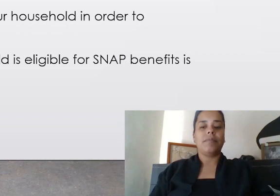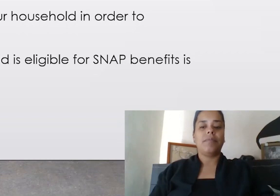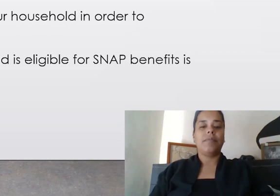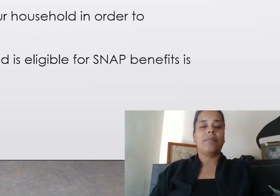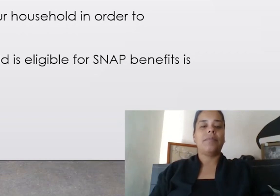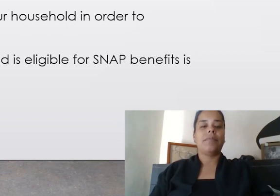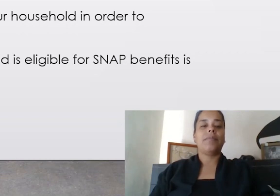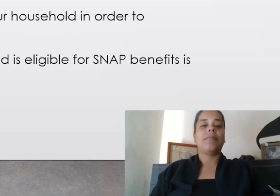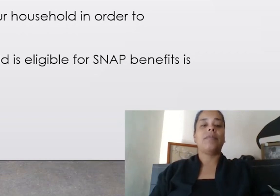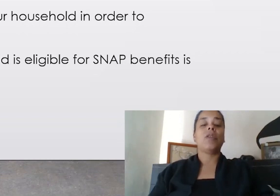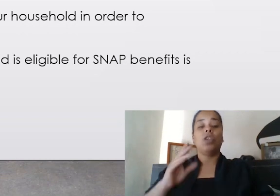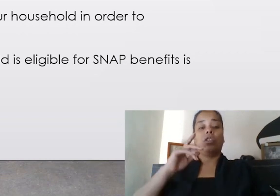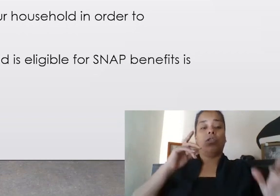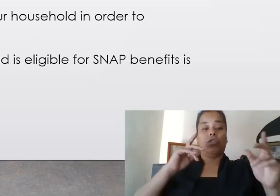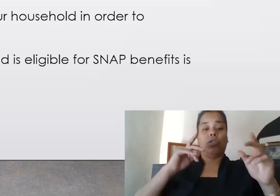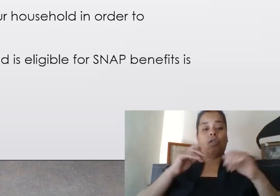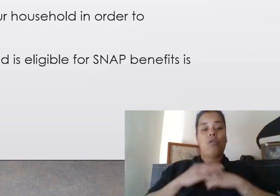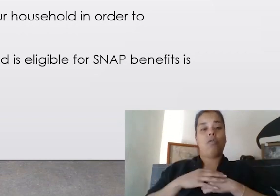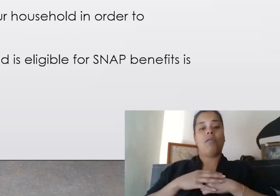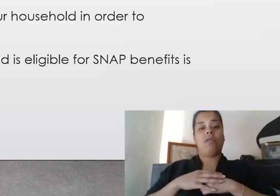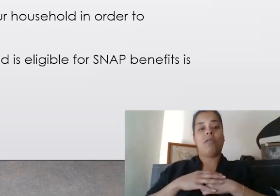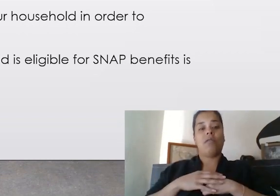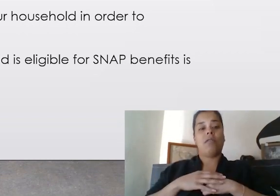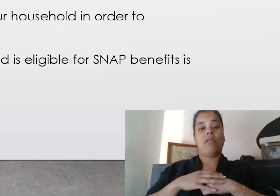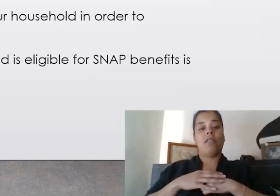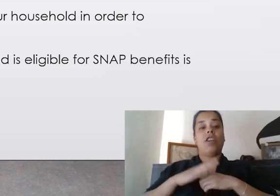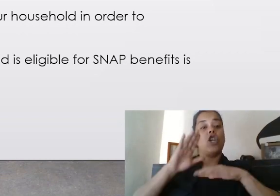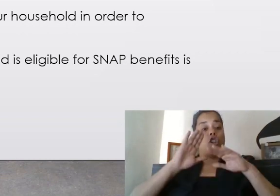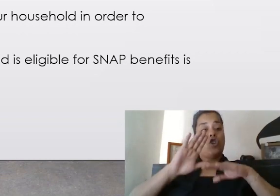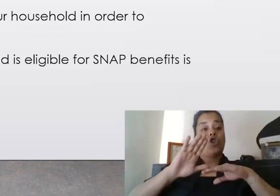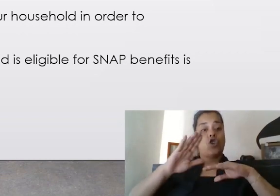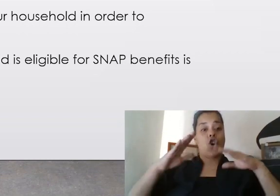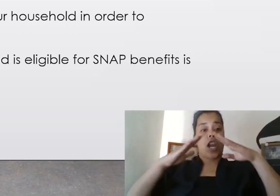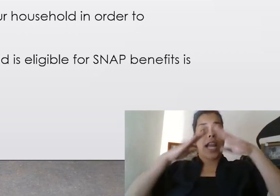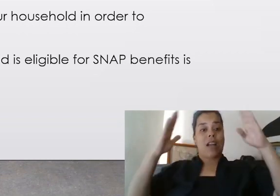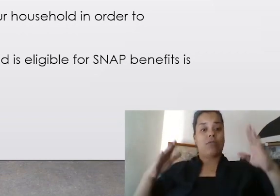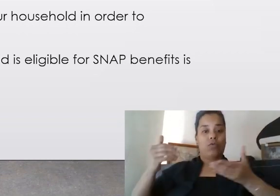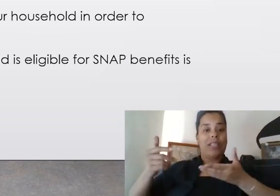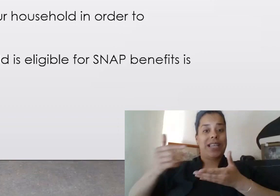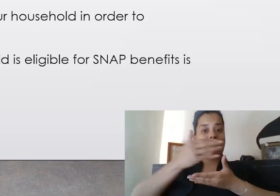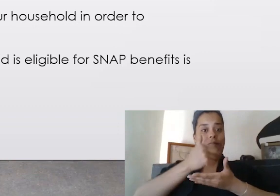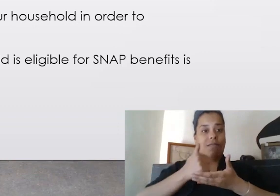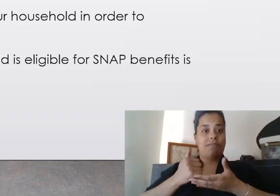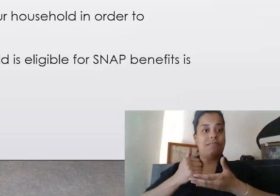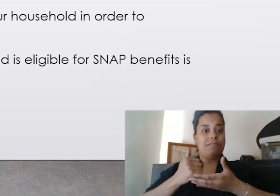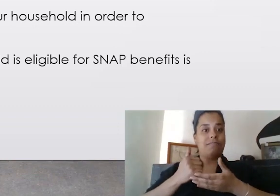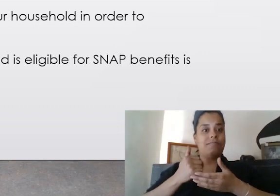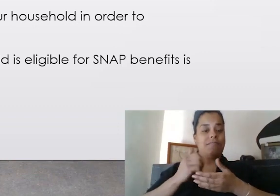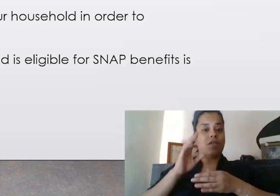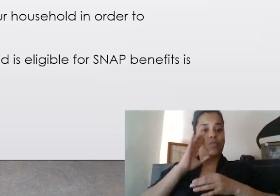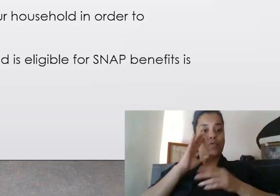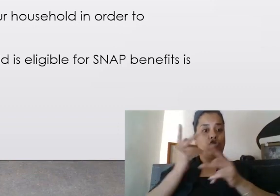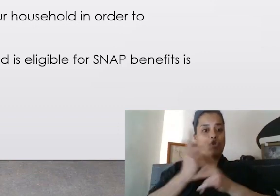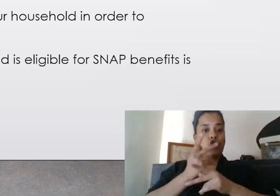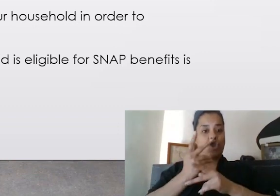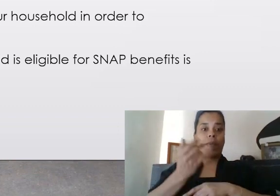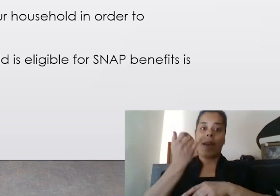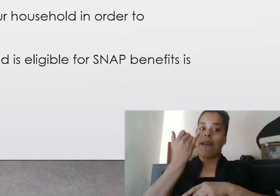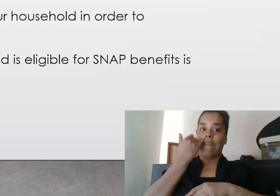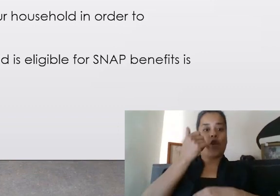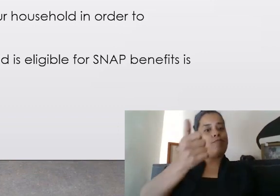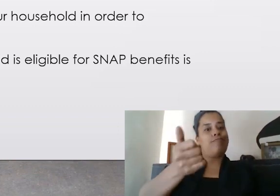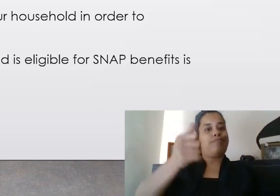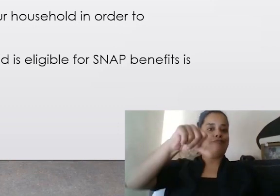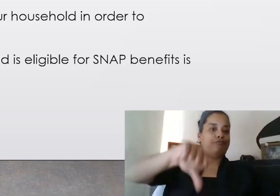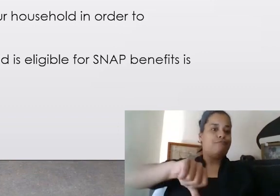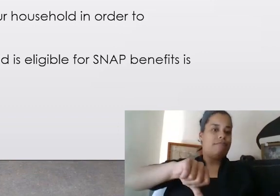Your household income determines whether or not you're going to be approved for SNAP. Simple as that. A SNAP budget